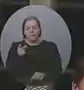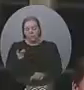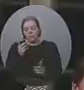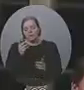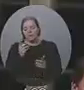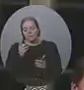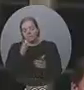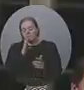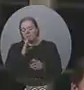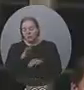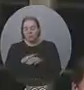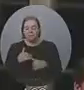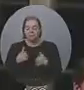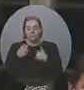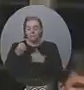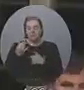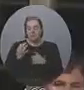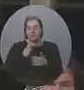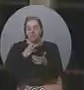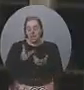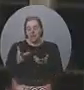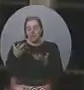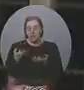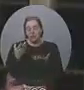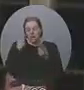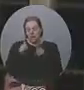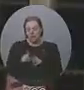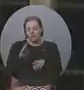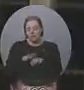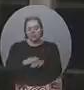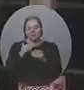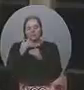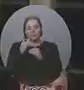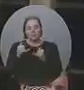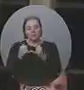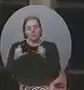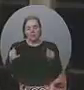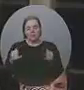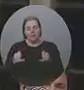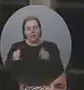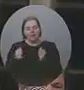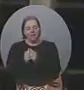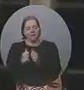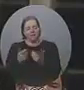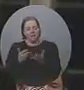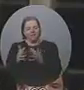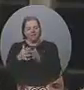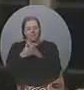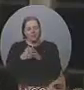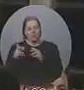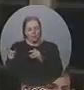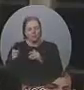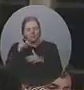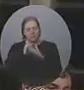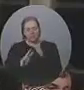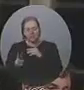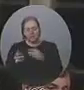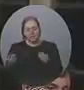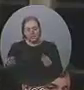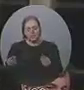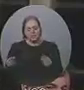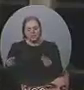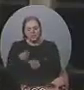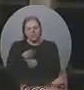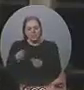willing to sign a parameter security deal with the U.S. sharing the travelling information of Canadians. Why do the Americans